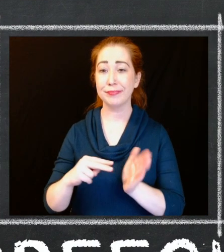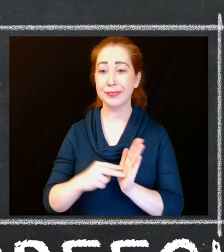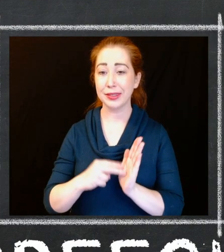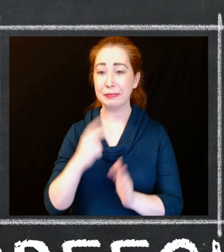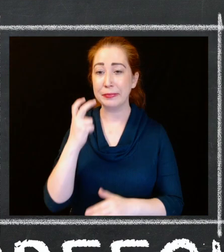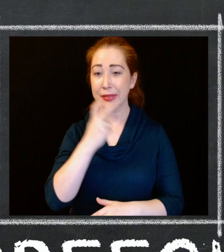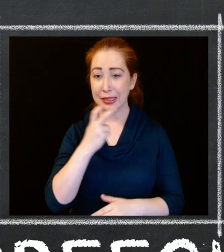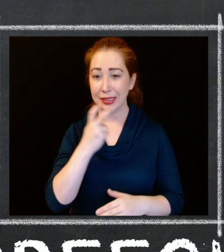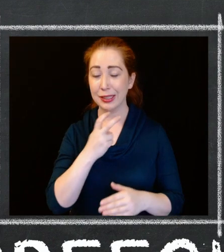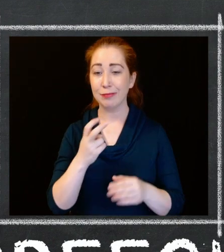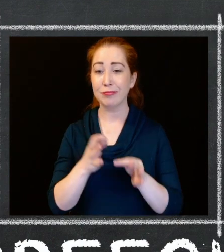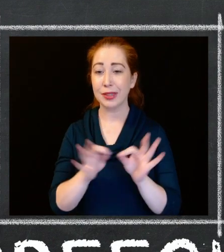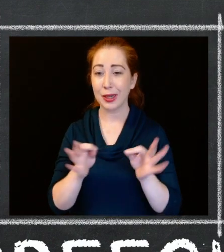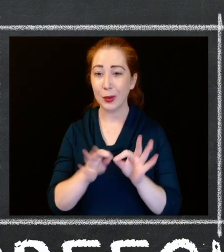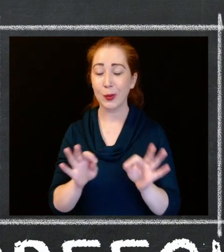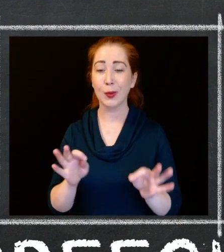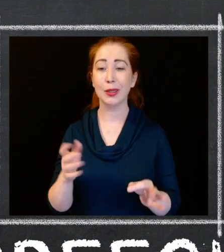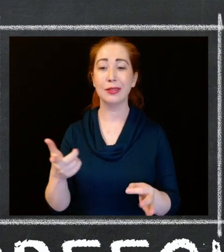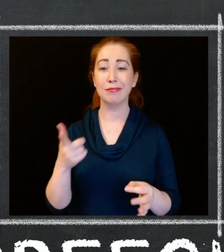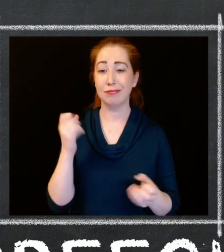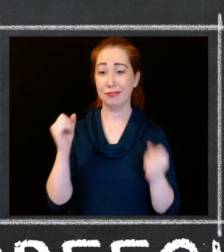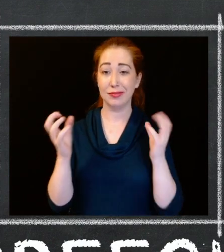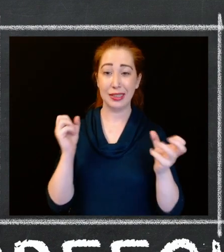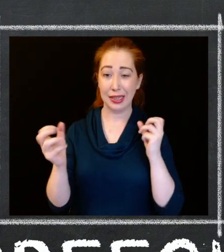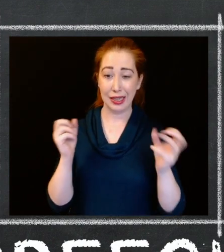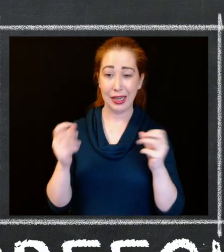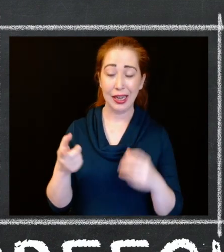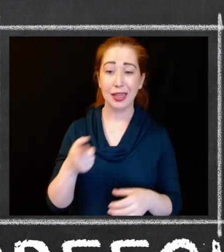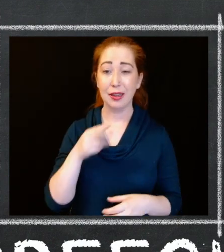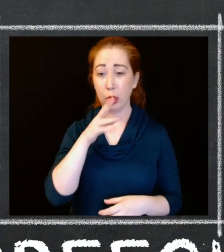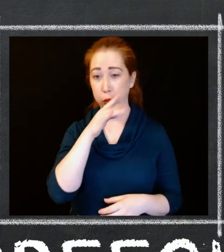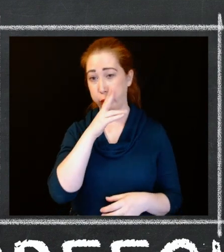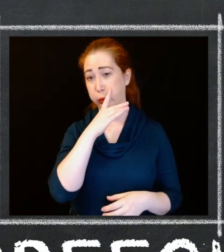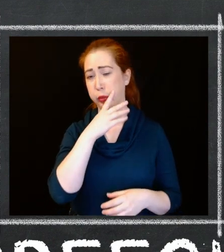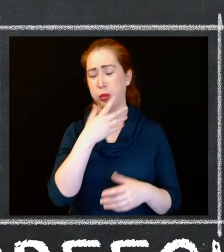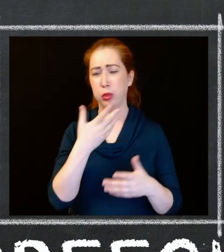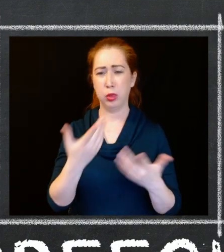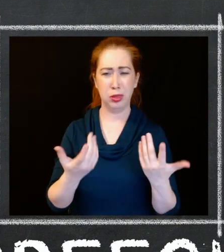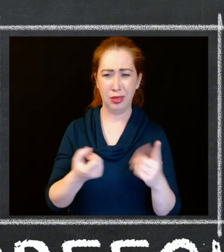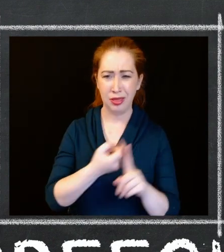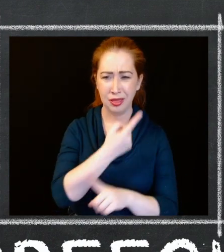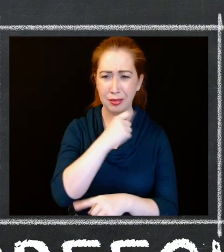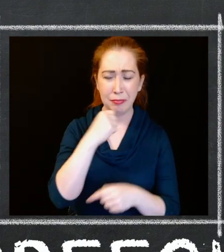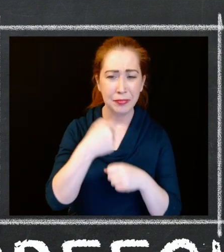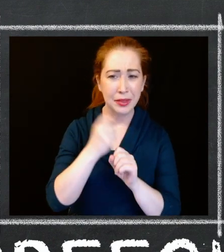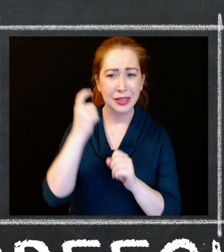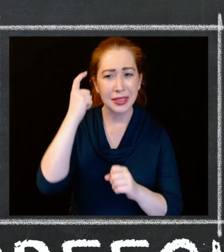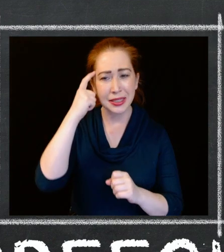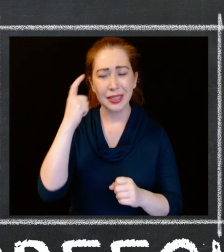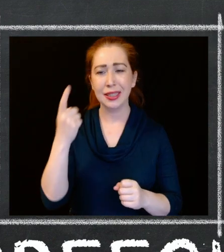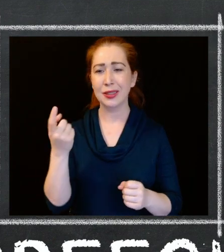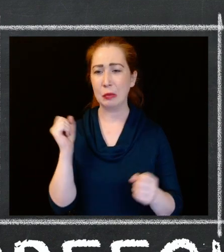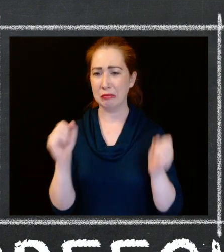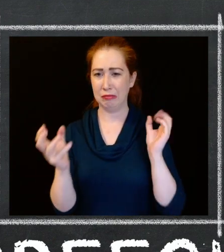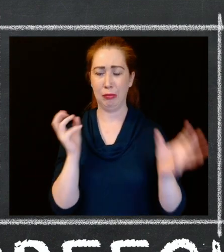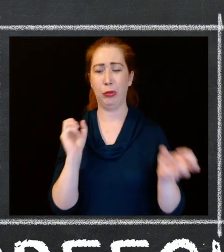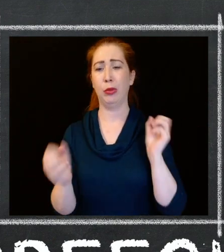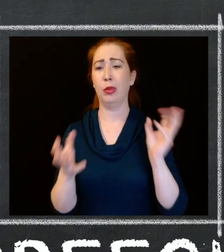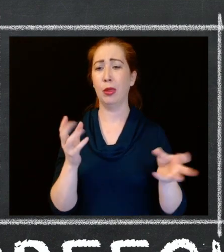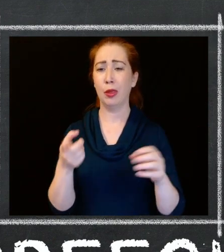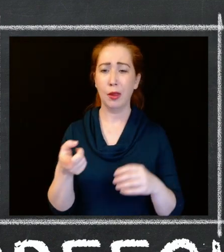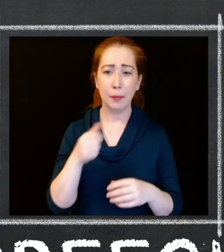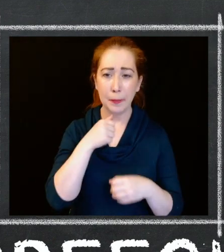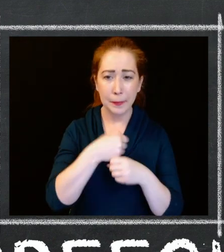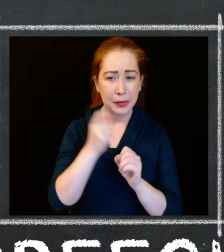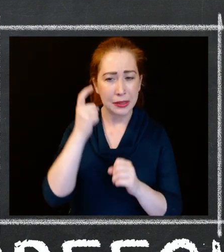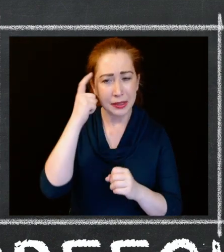S is for speech and language. Look for impaired speech, whether talking or listening. This can include slurred